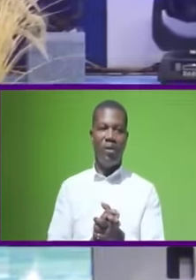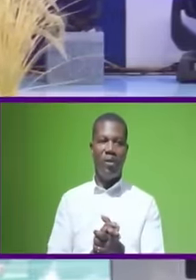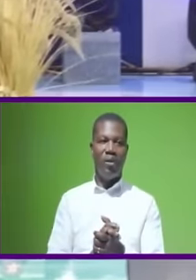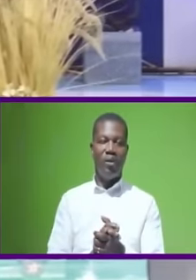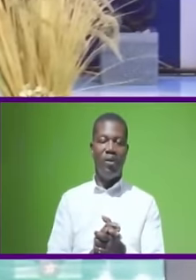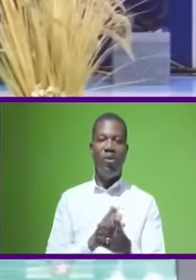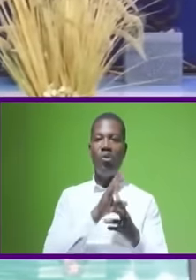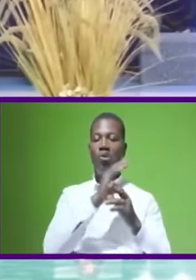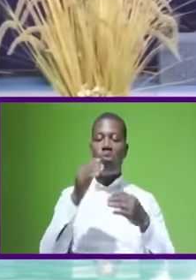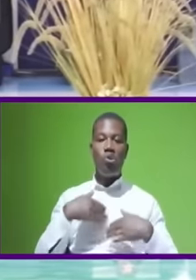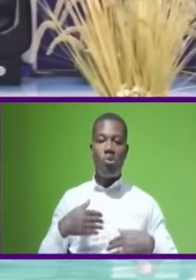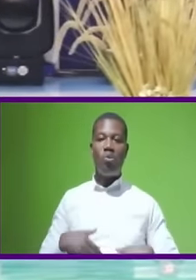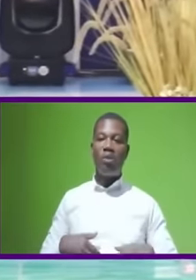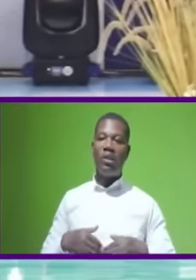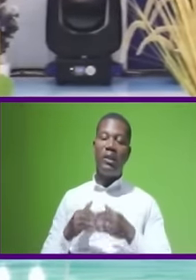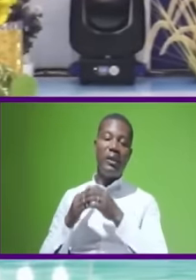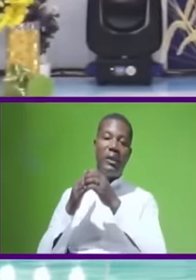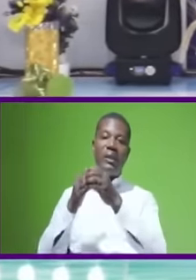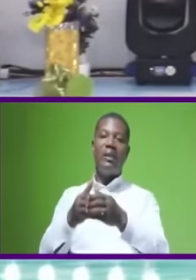no